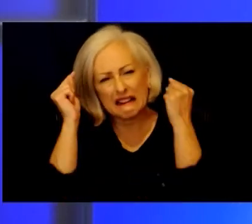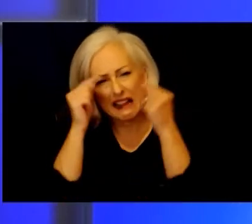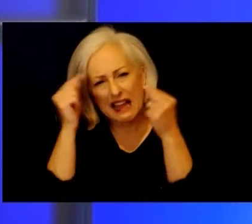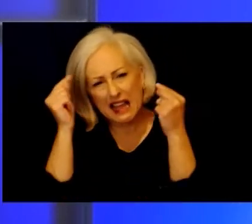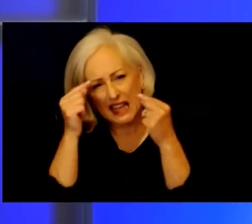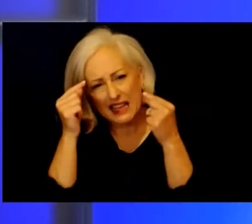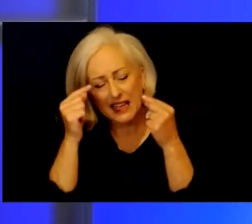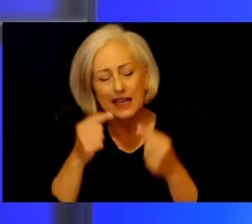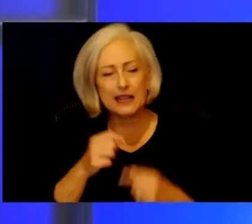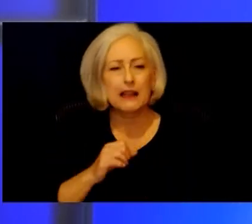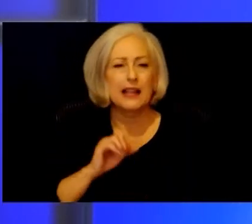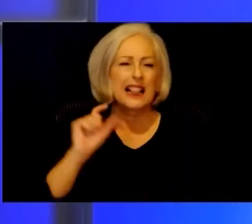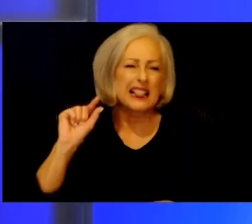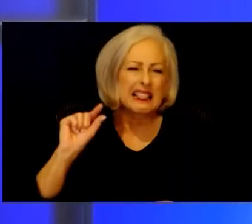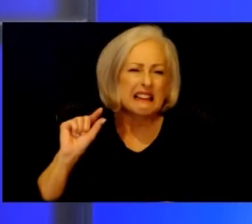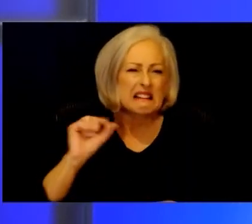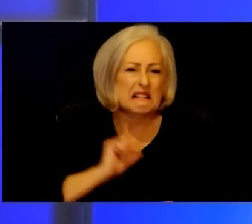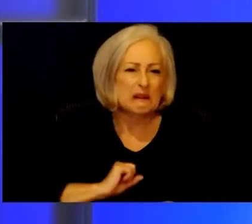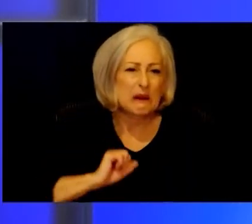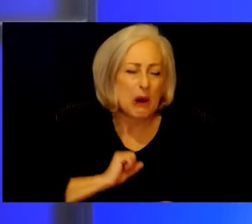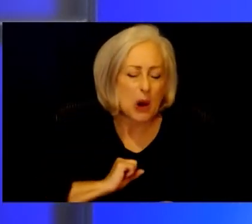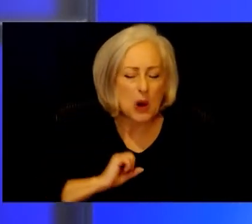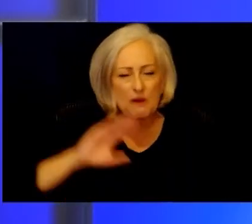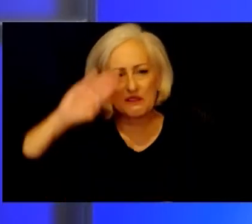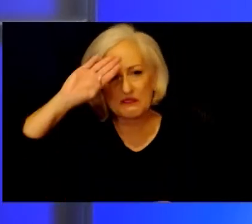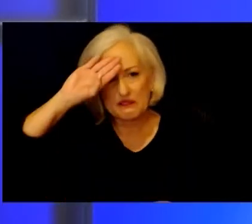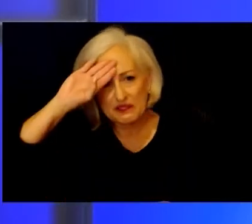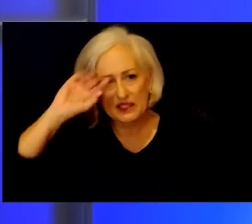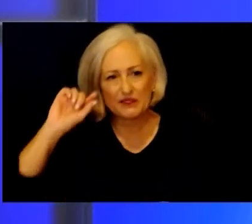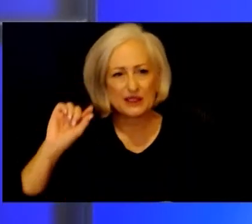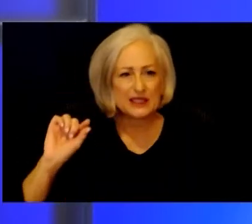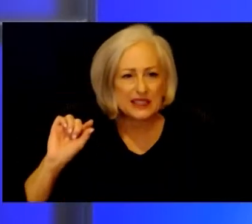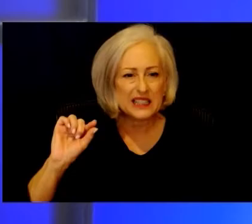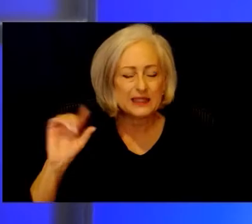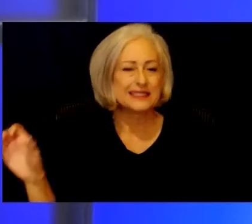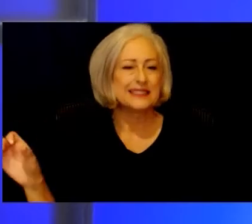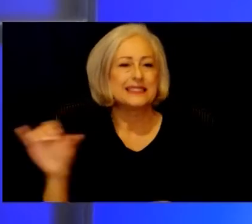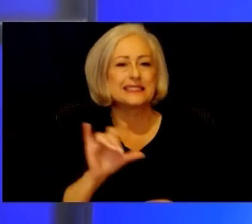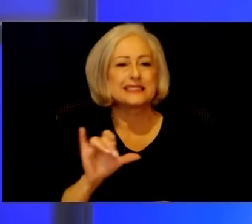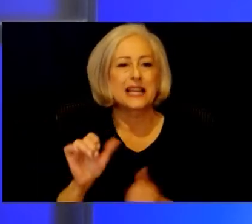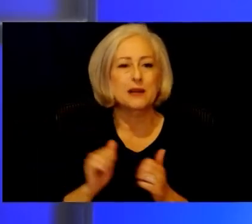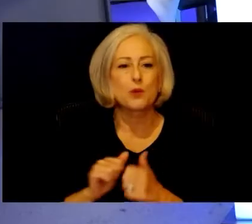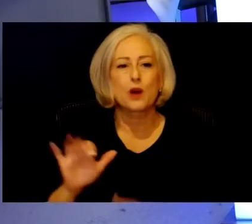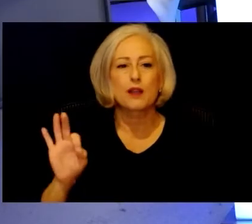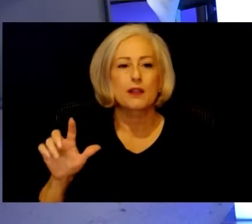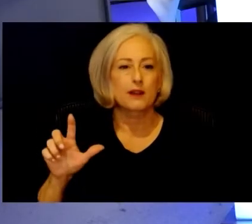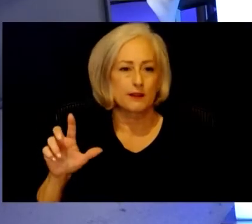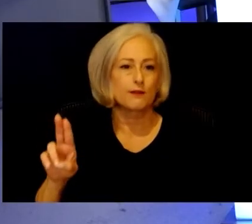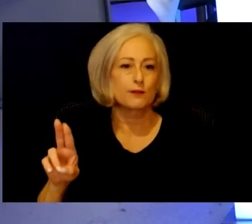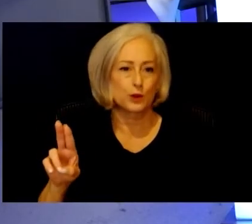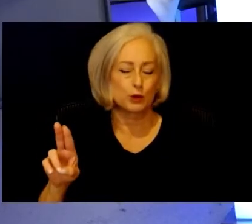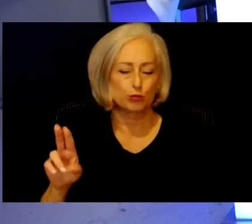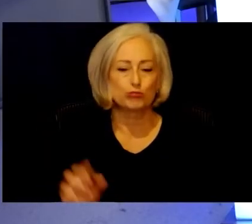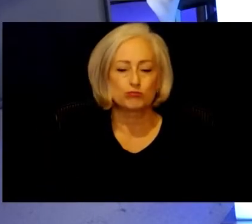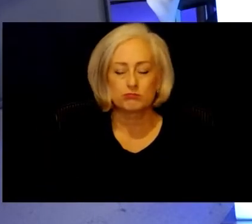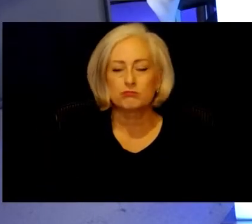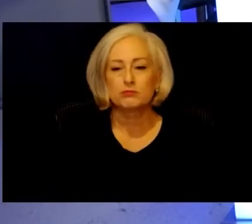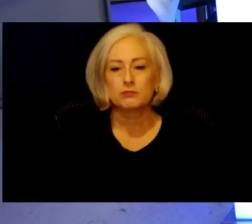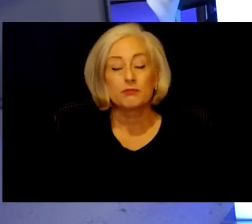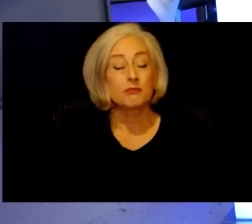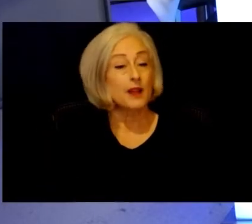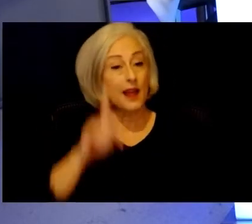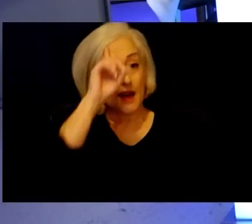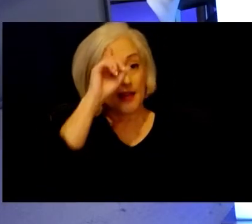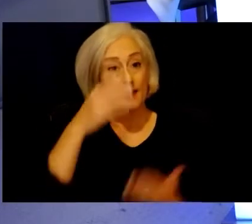of cough or fever. So similar to what you would have with influenza. Yeah, I mean, I think we've been overall,